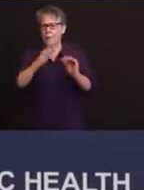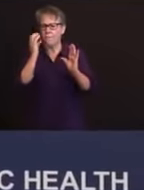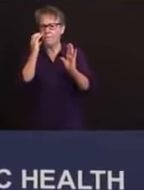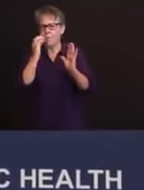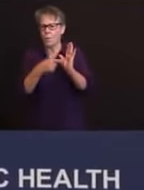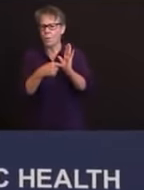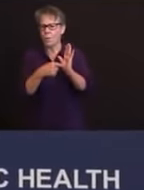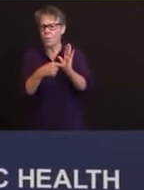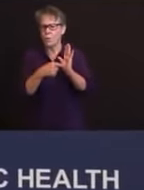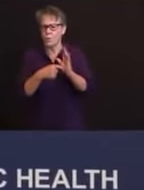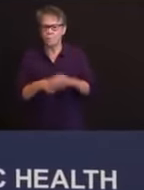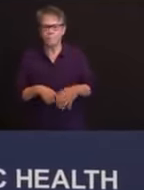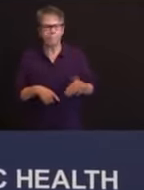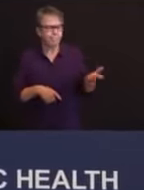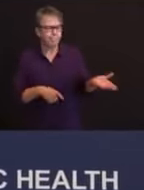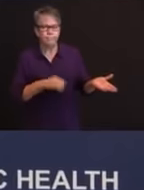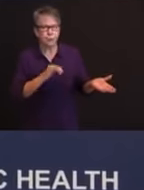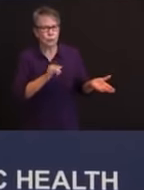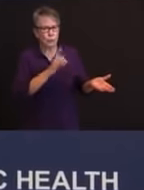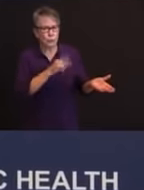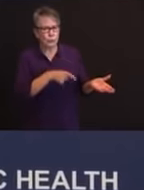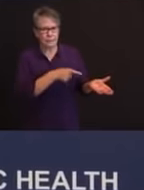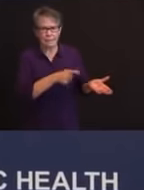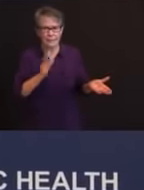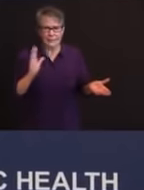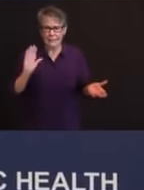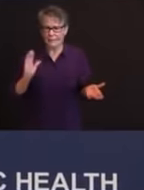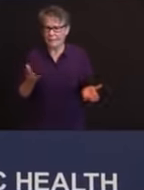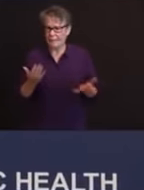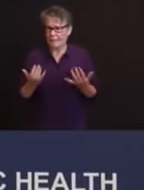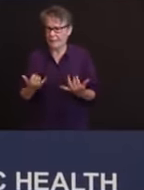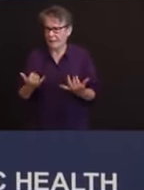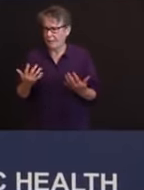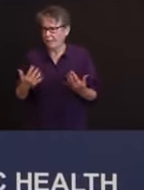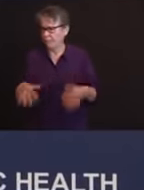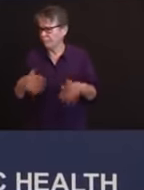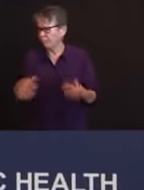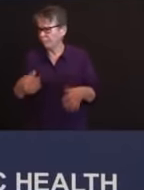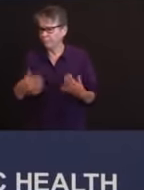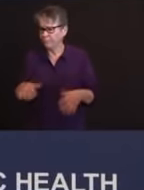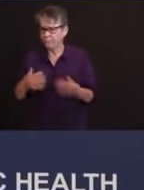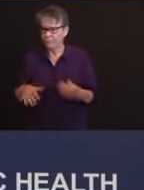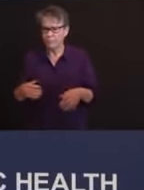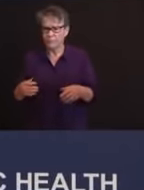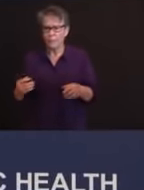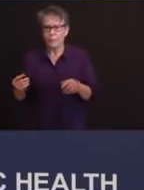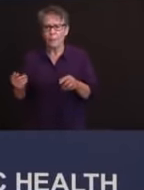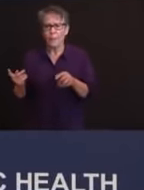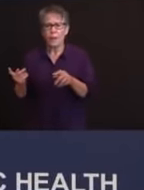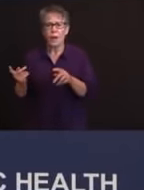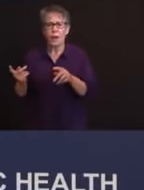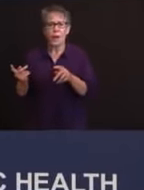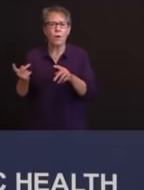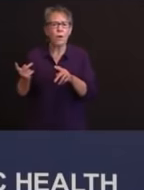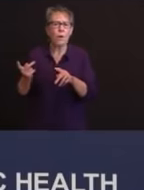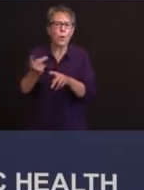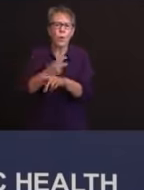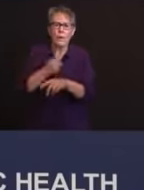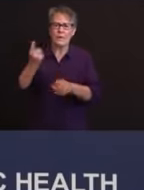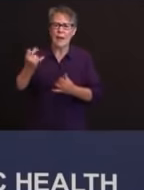weeks. The triple-digit cases are in Bergen. Burlington is a new add to this list, unfortunately.